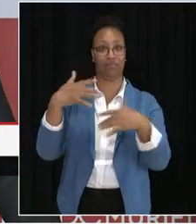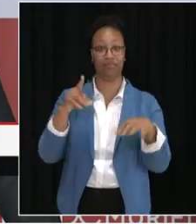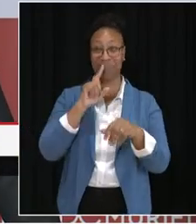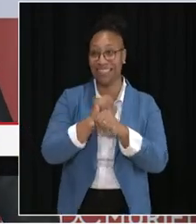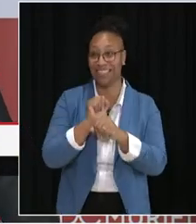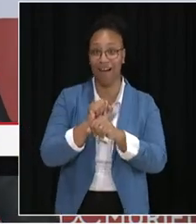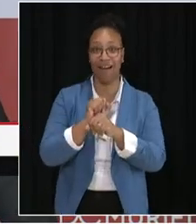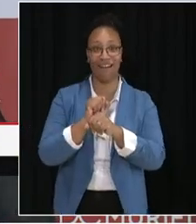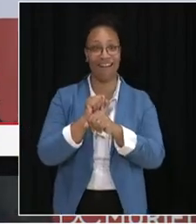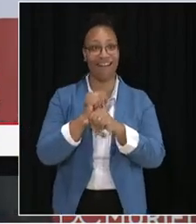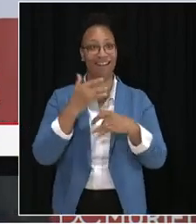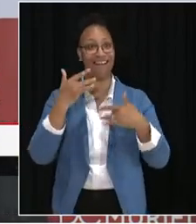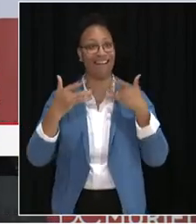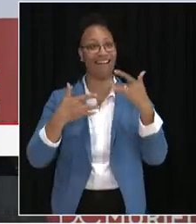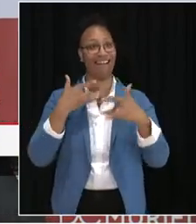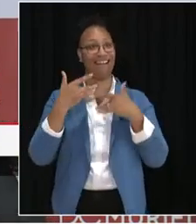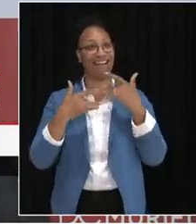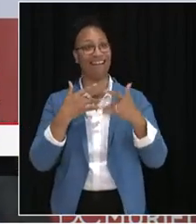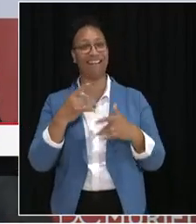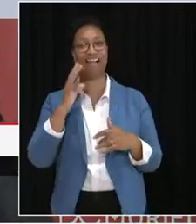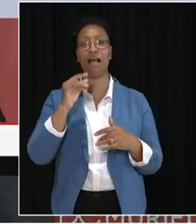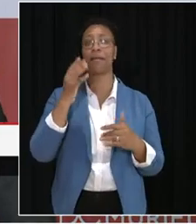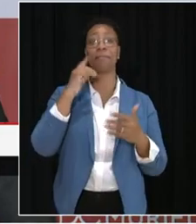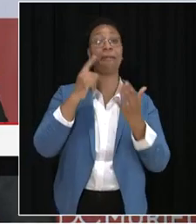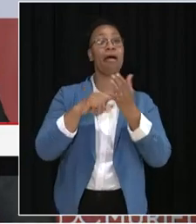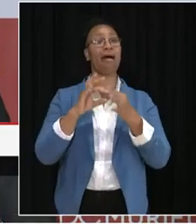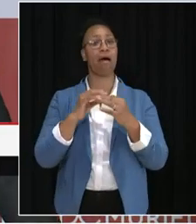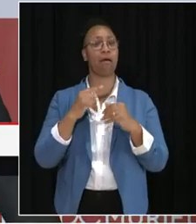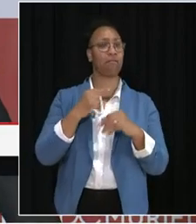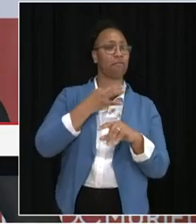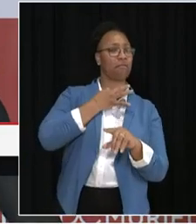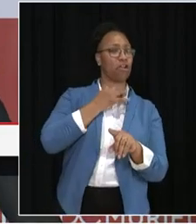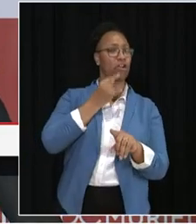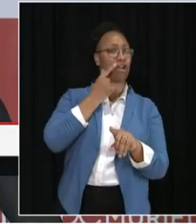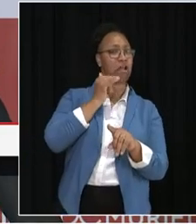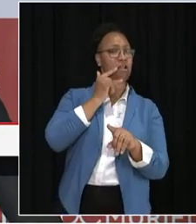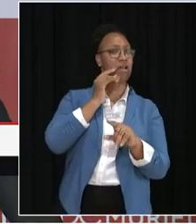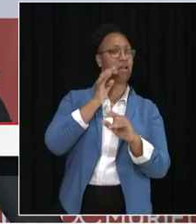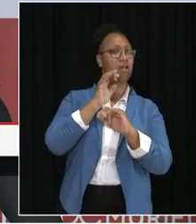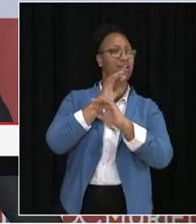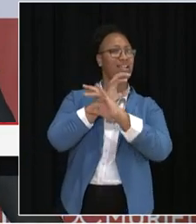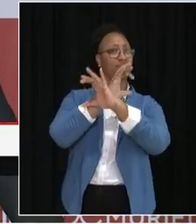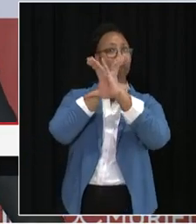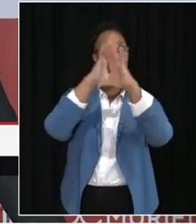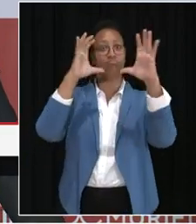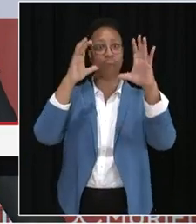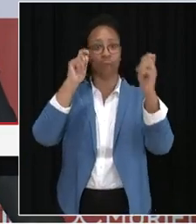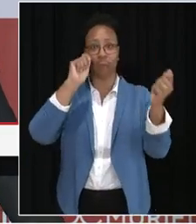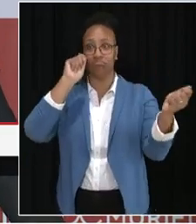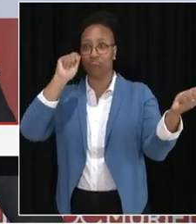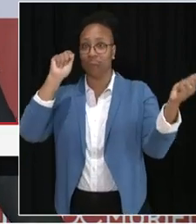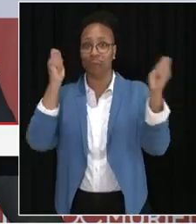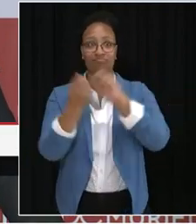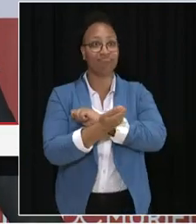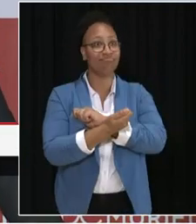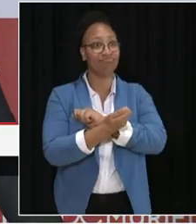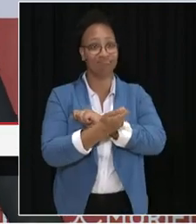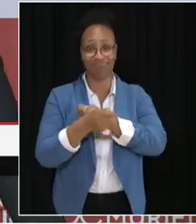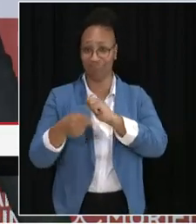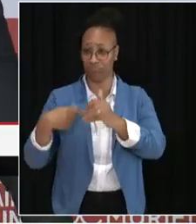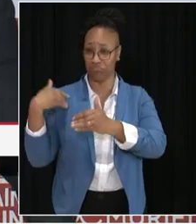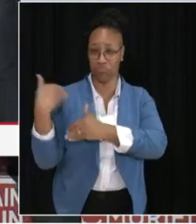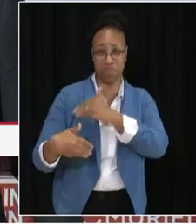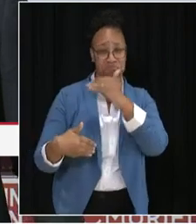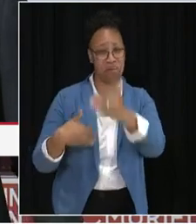started. And there's been a transformation in process over the last couple months that brought us here today. And you get an opportunity